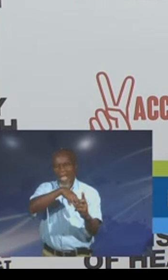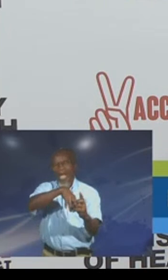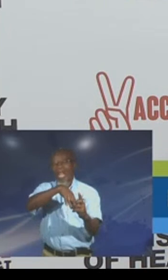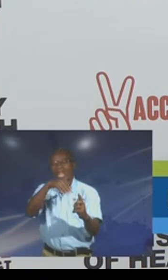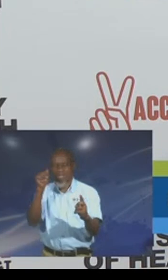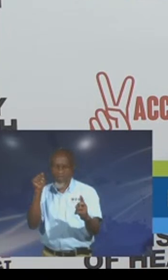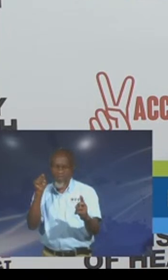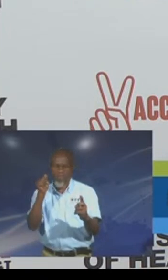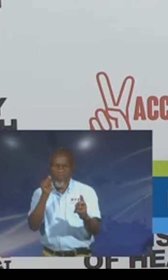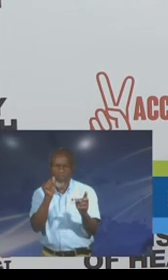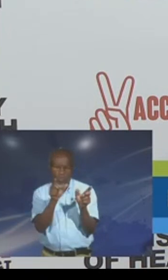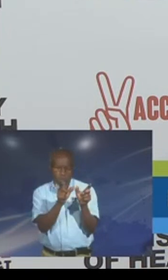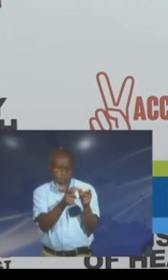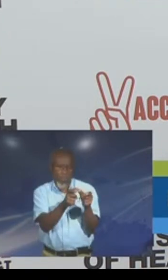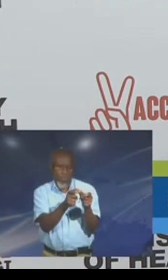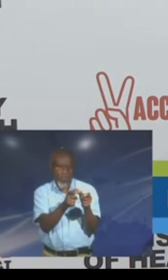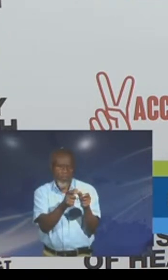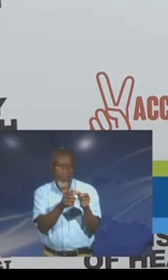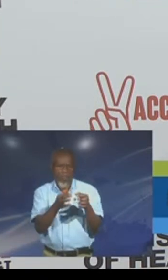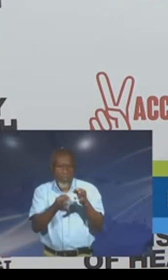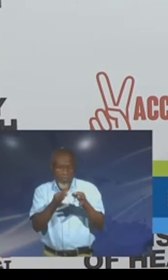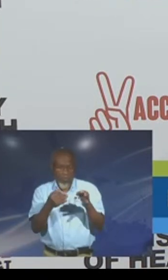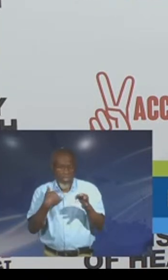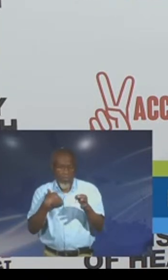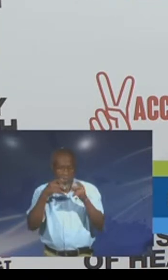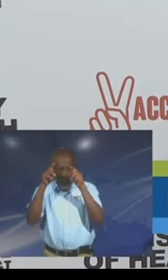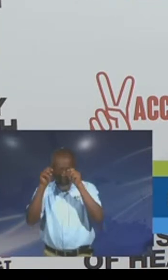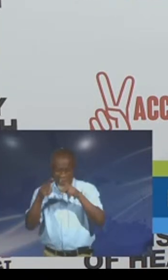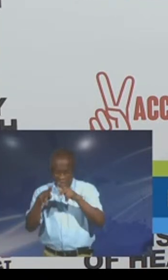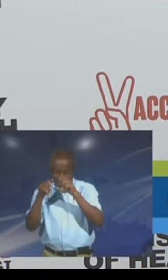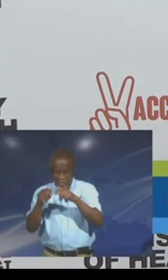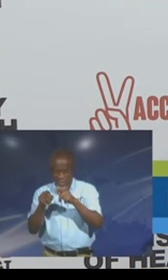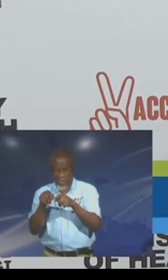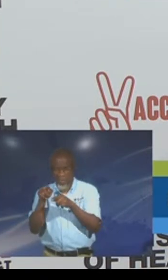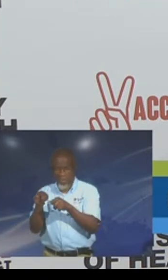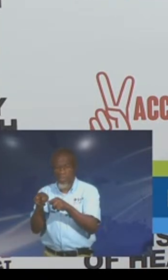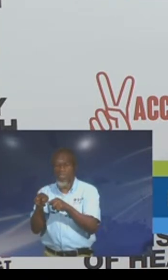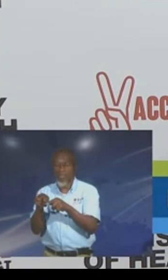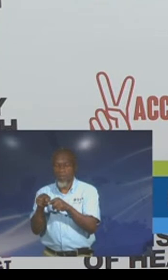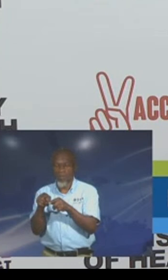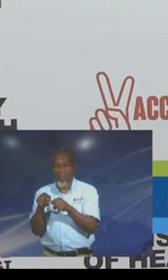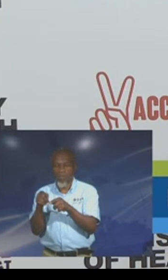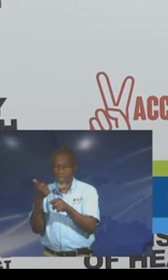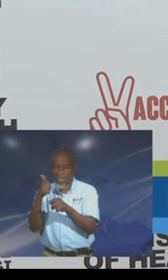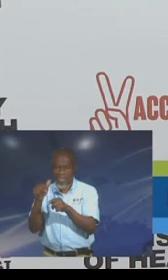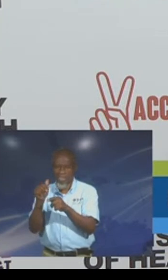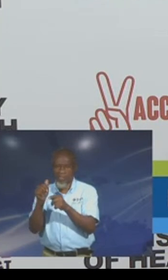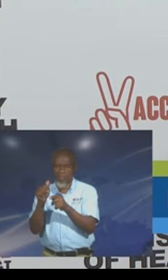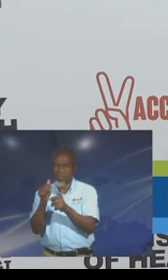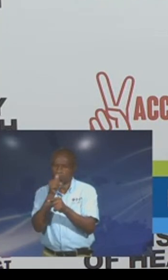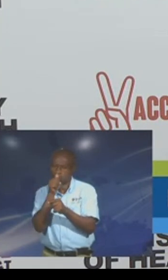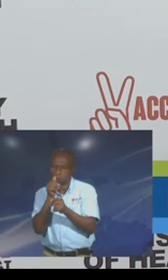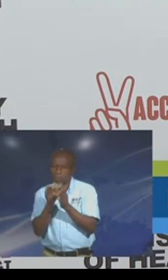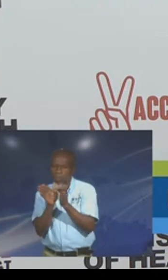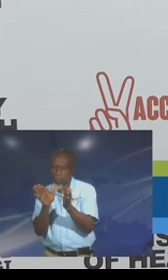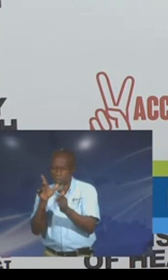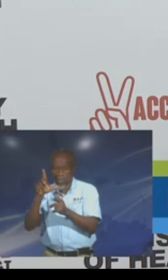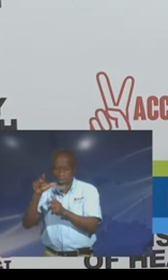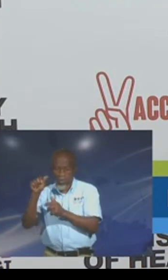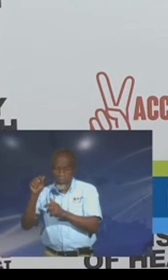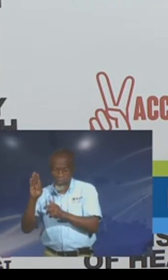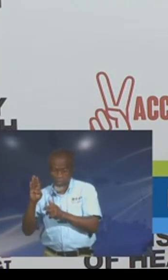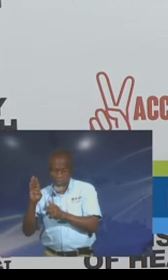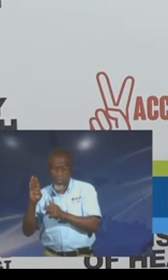and it is validated by one of the labs that are being utilized, then the CMOH has the discretion to allow persons out of